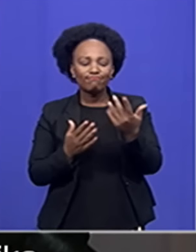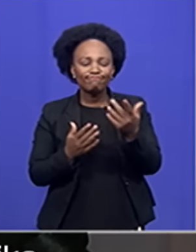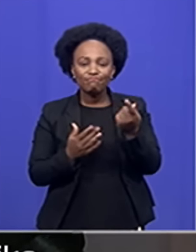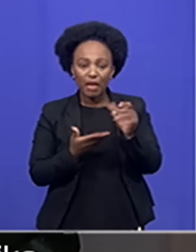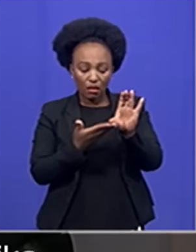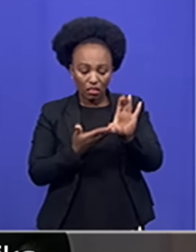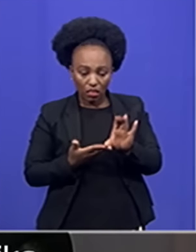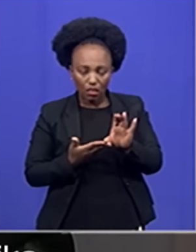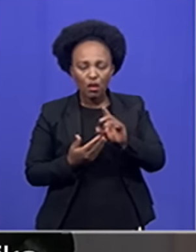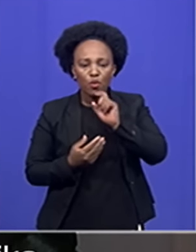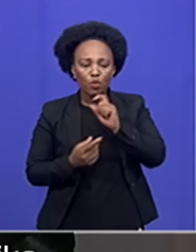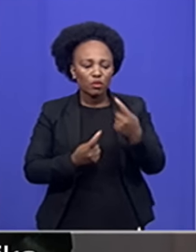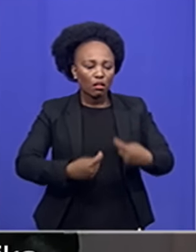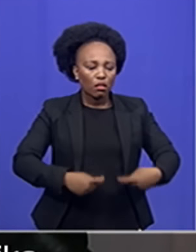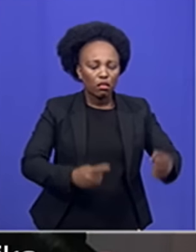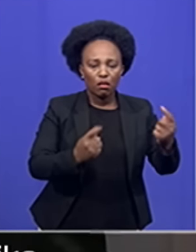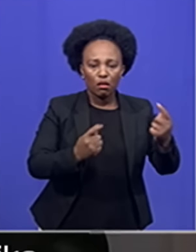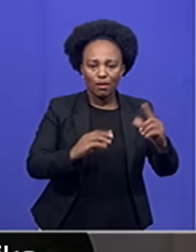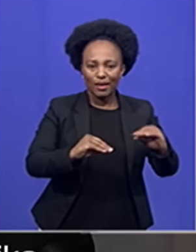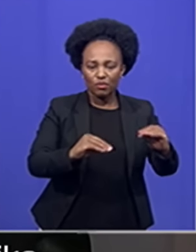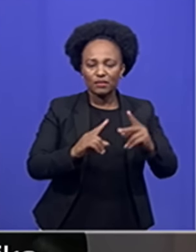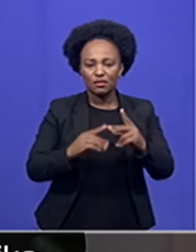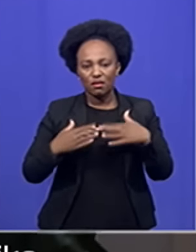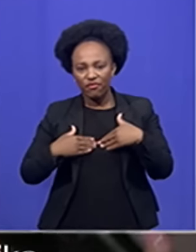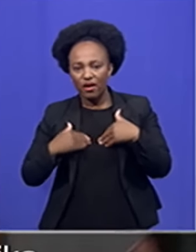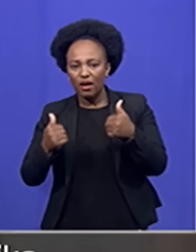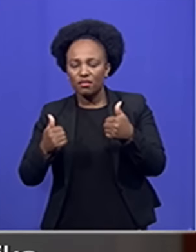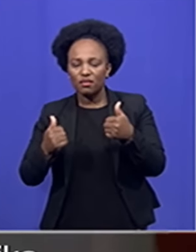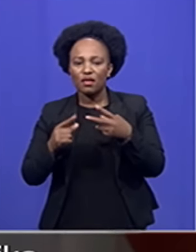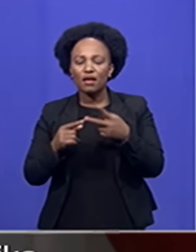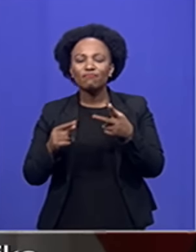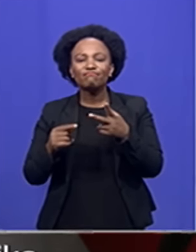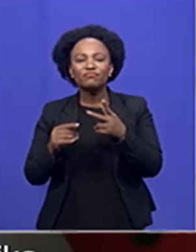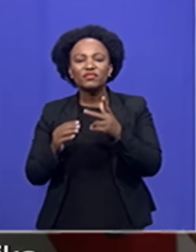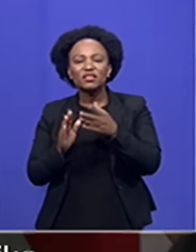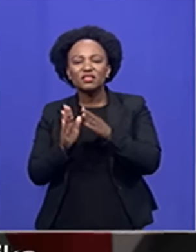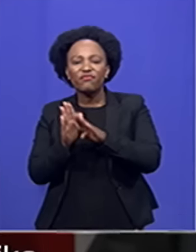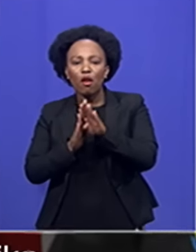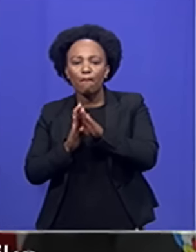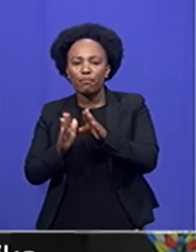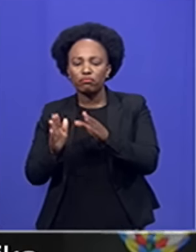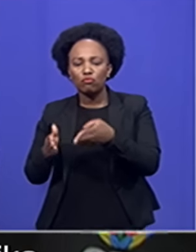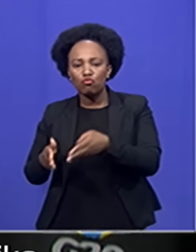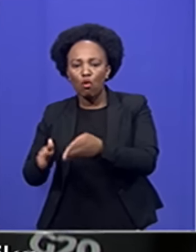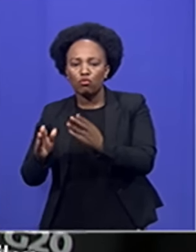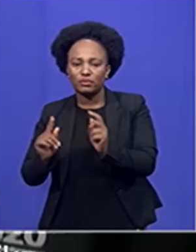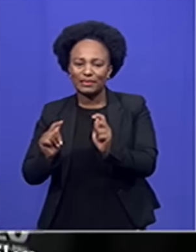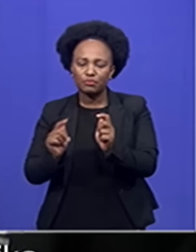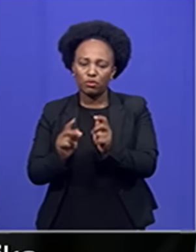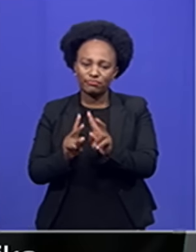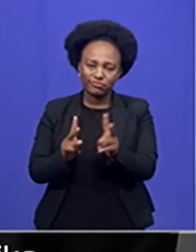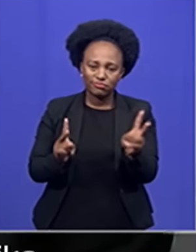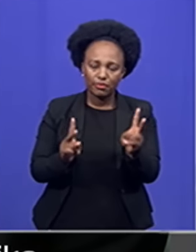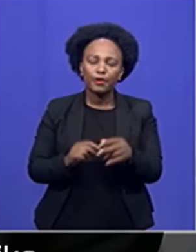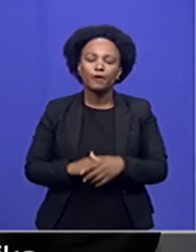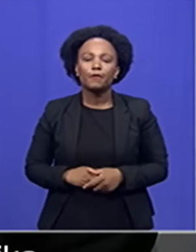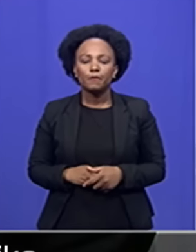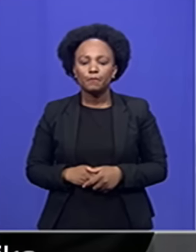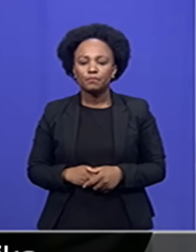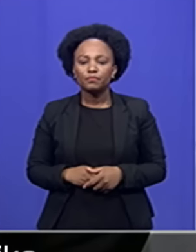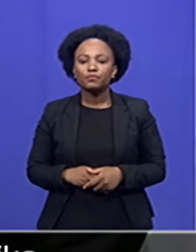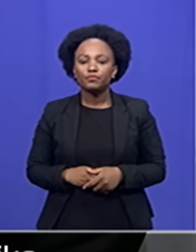maphelo thuto le yone infrastructure development le ge ile taba ya mananeo go parara ka mogole tlhalosang ka gona re